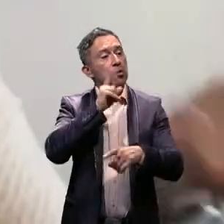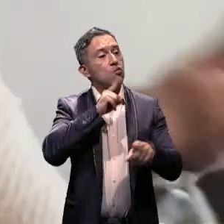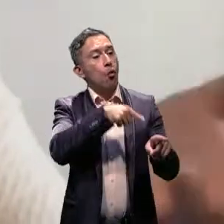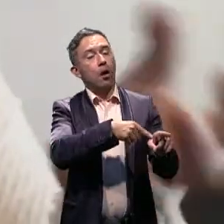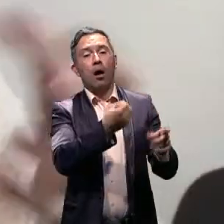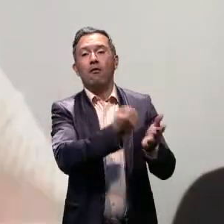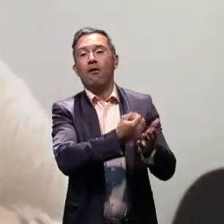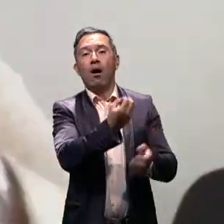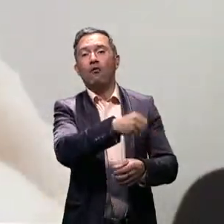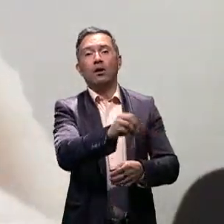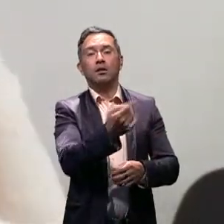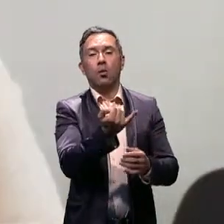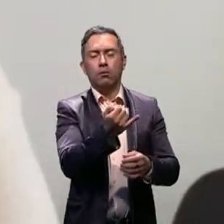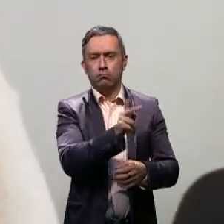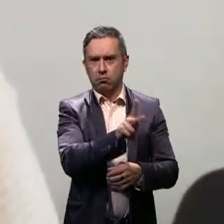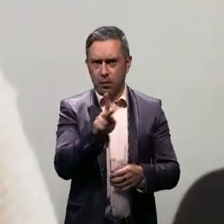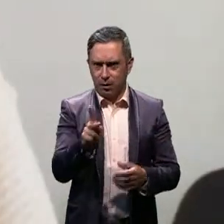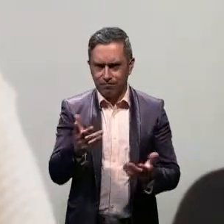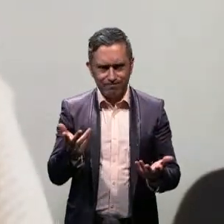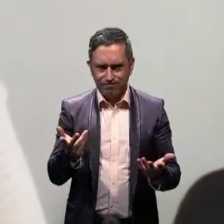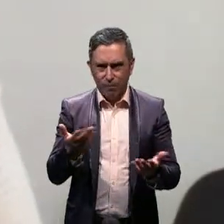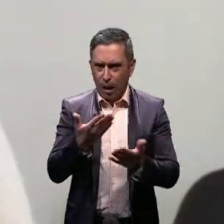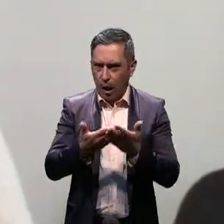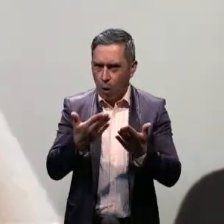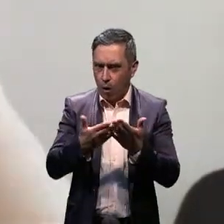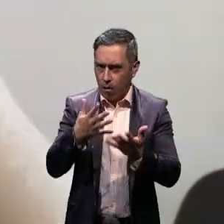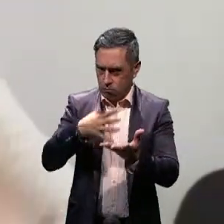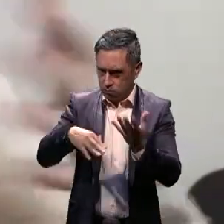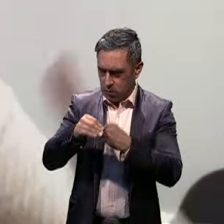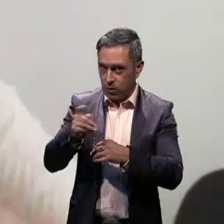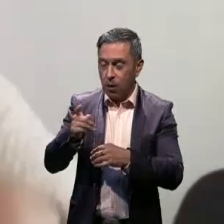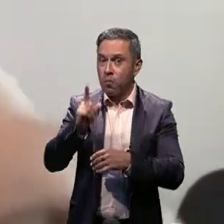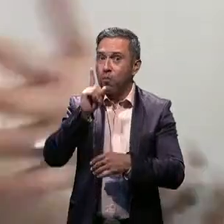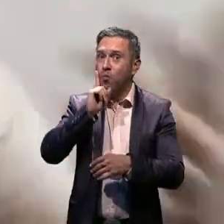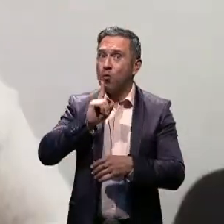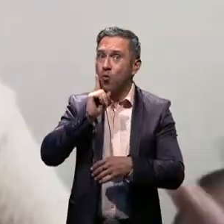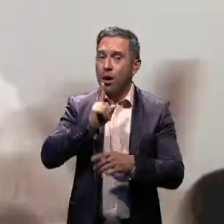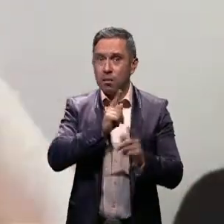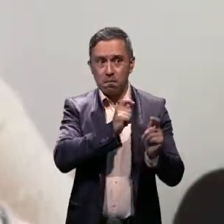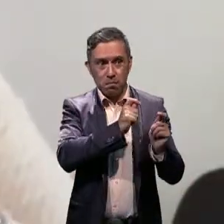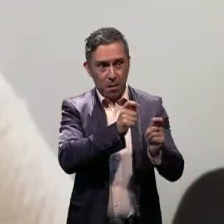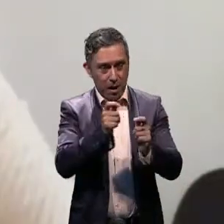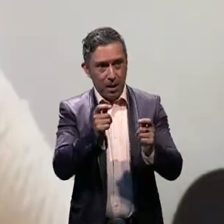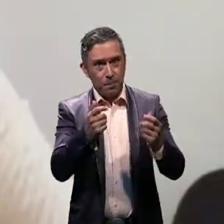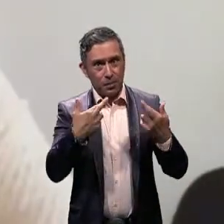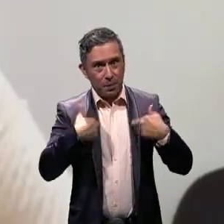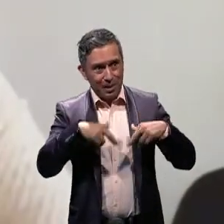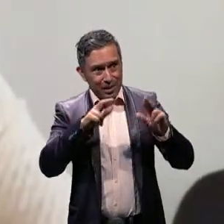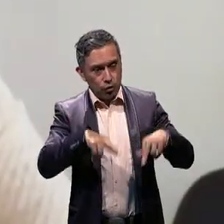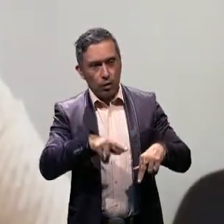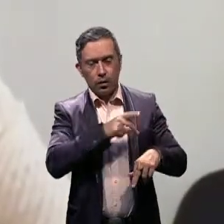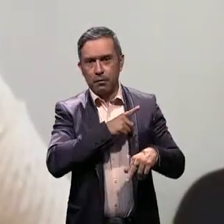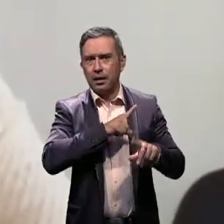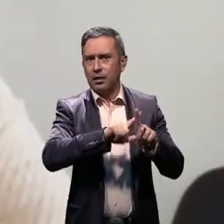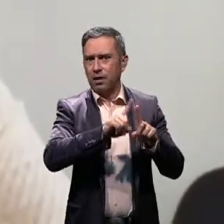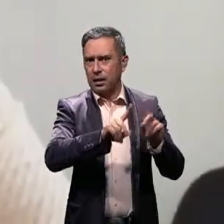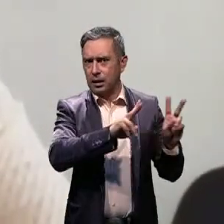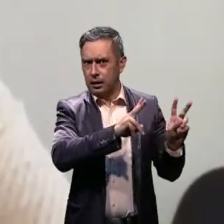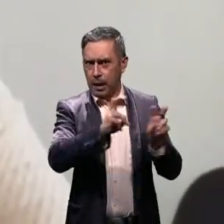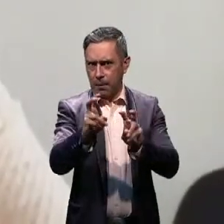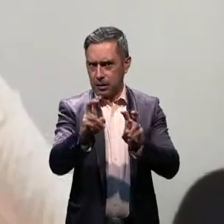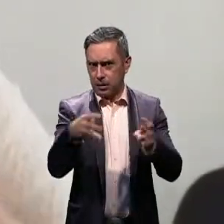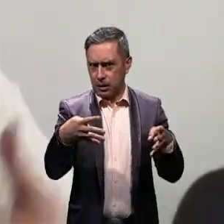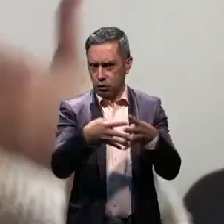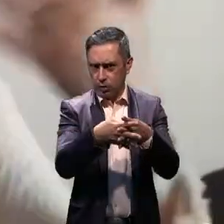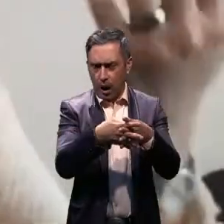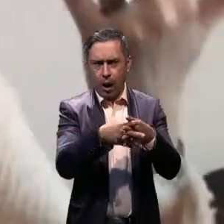to women only. But now we are in a similar context where we demand that women representation is cross-sectional, and of course it